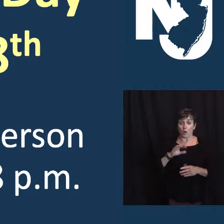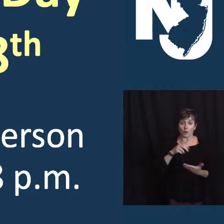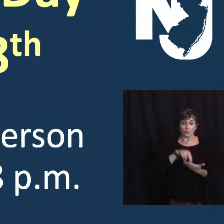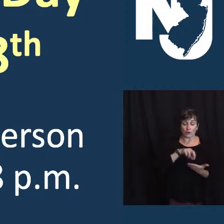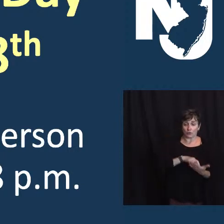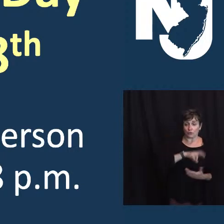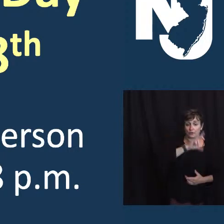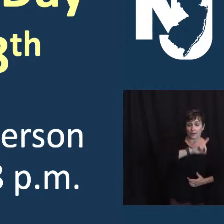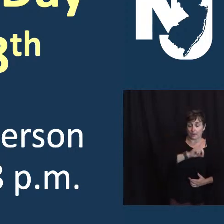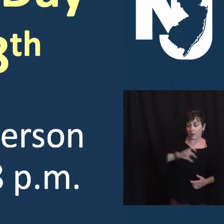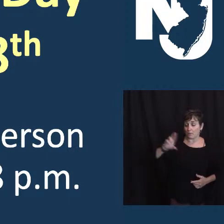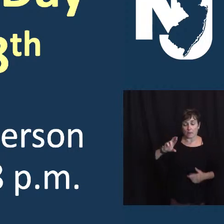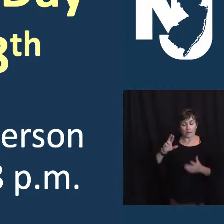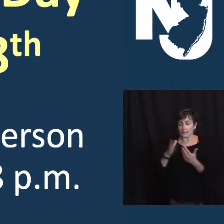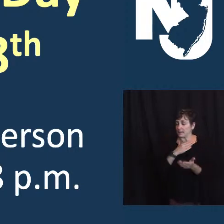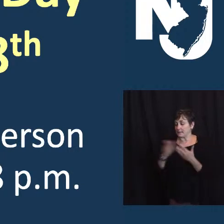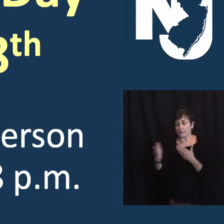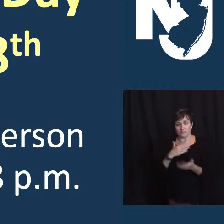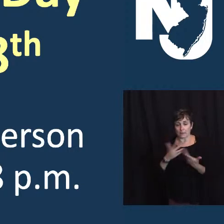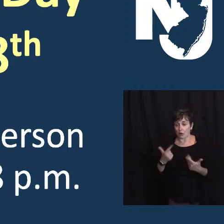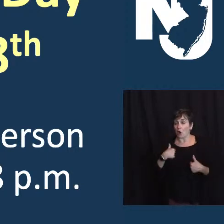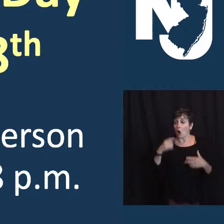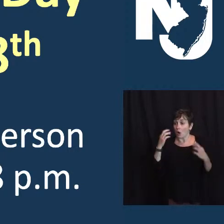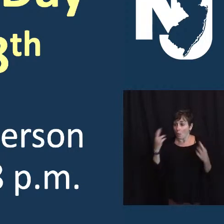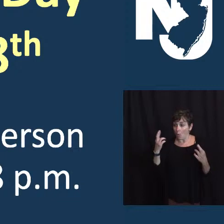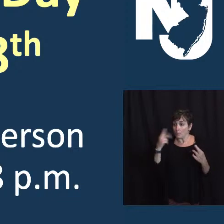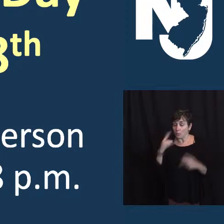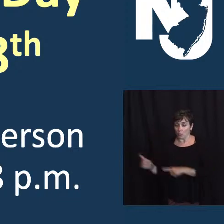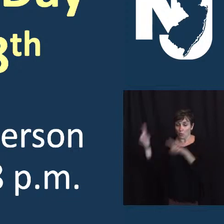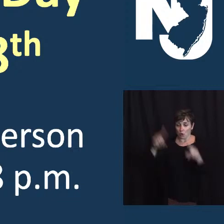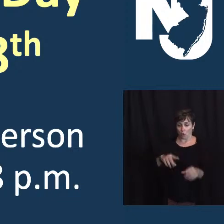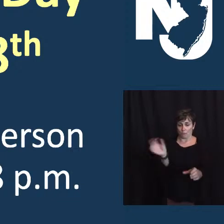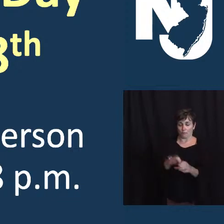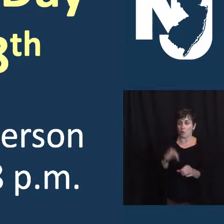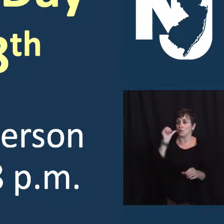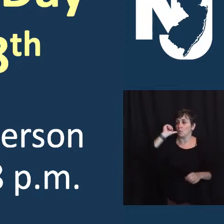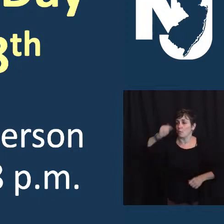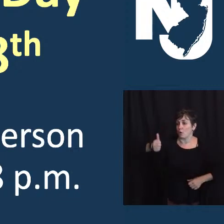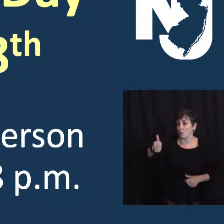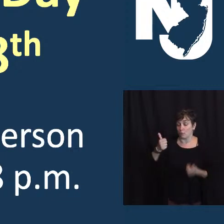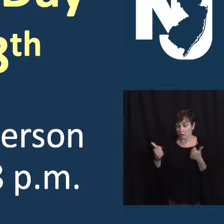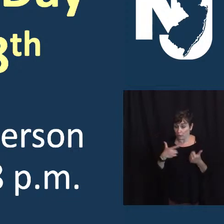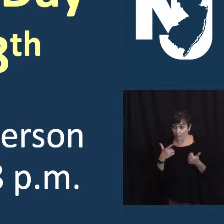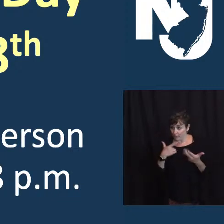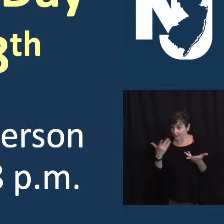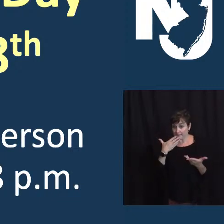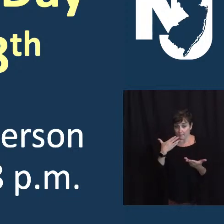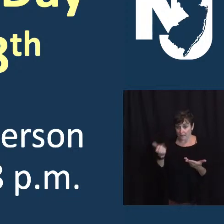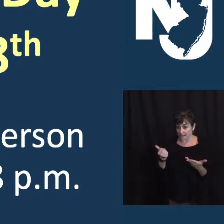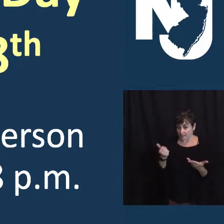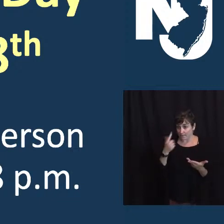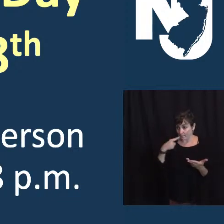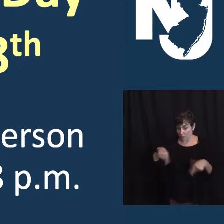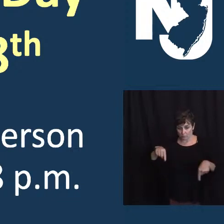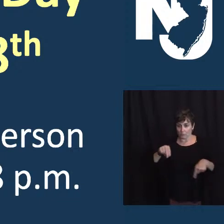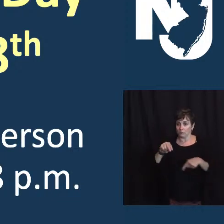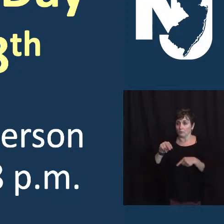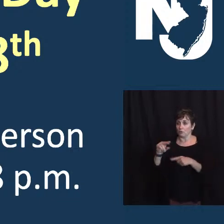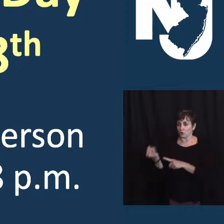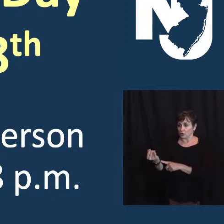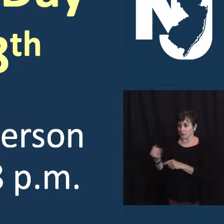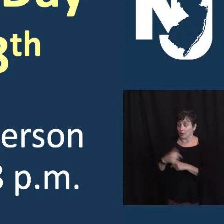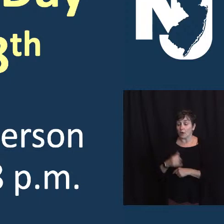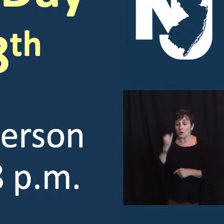Republican, but I hope in either case that you will vote tomorrow on the direction you think our state and your community needs. And if you are